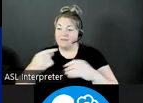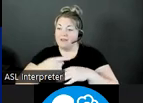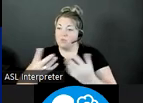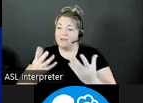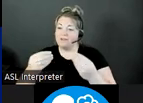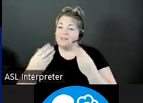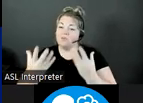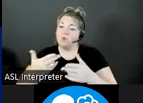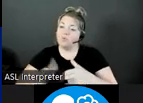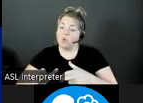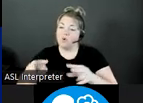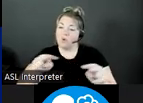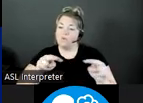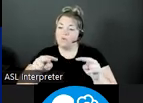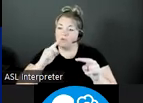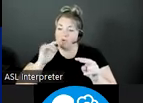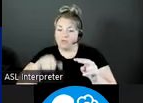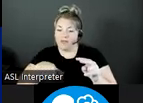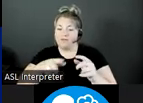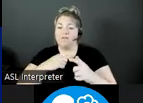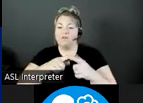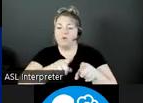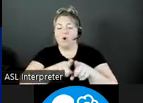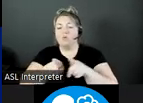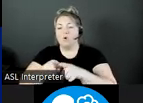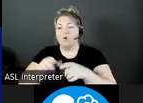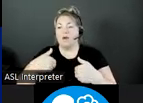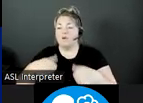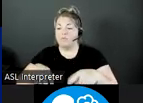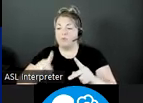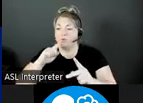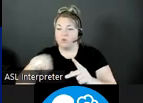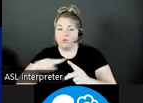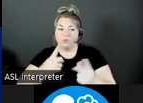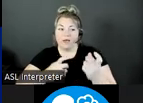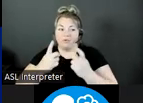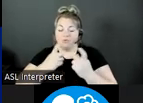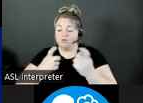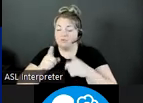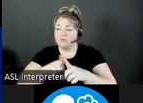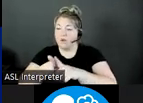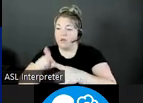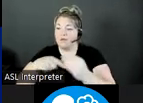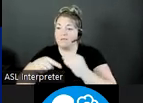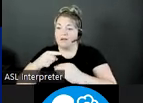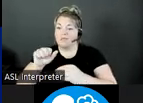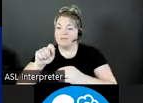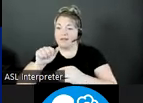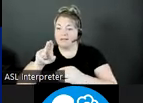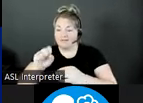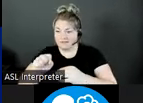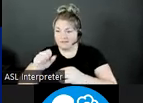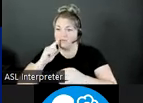a short overview of those and also have opportunities for you to ask questions about the sort of status